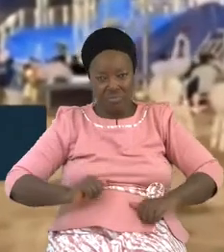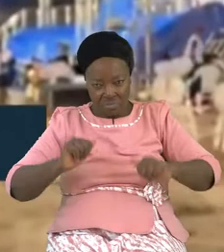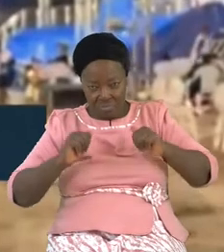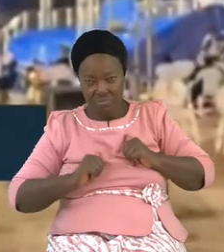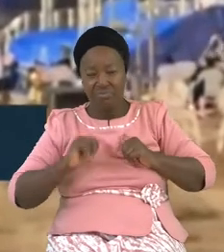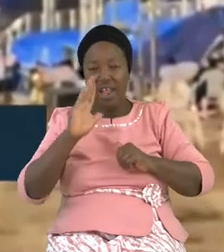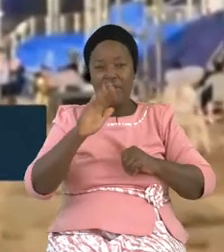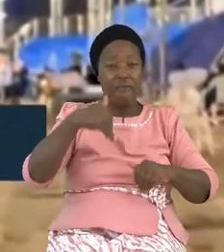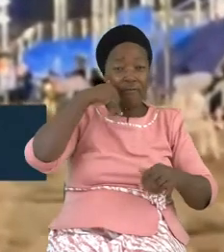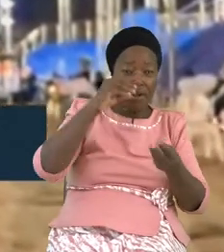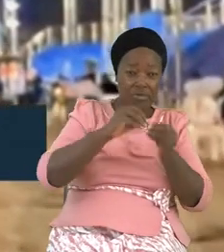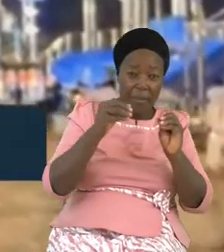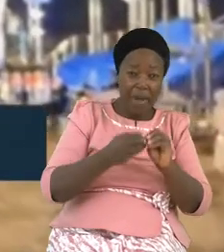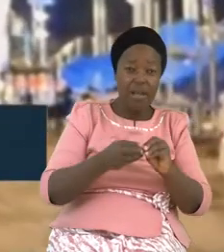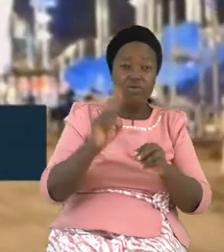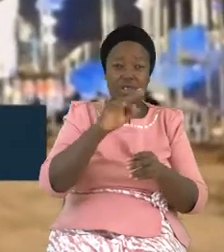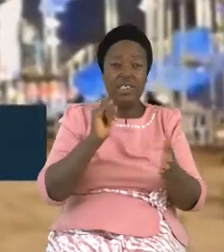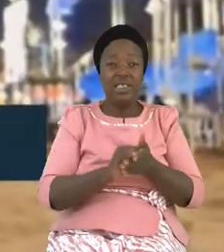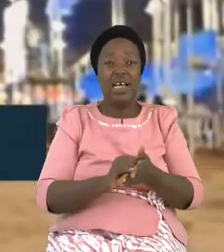dclm.org/connect-with-Christ.